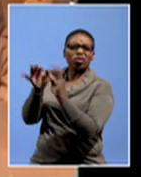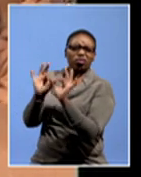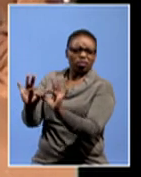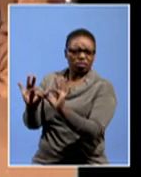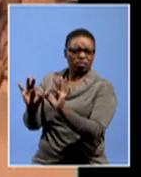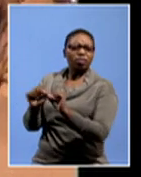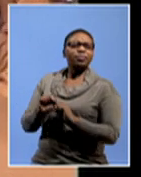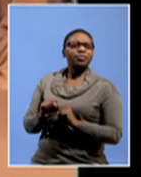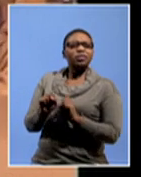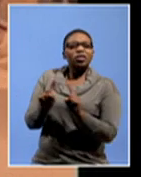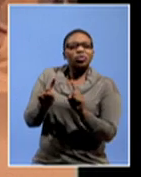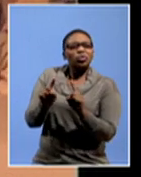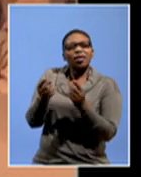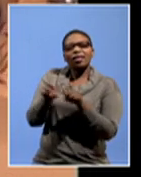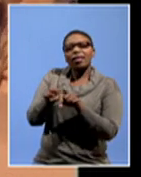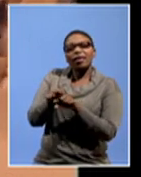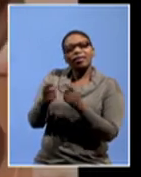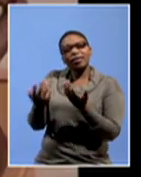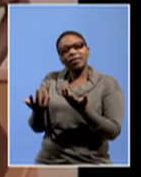like